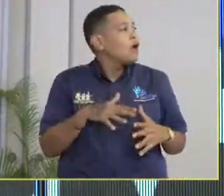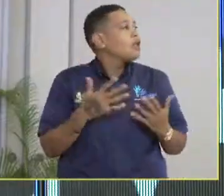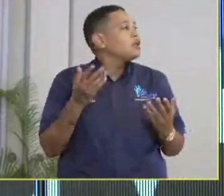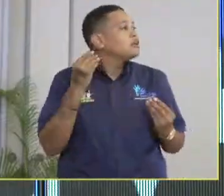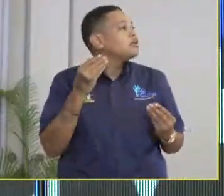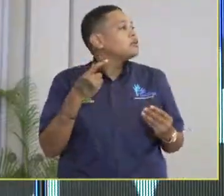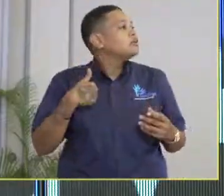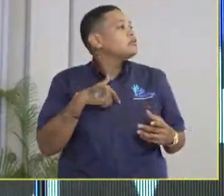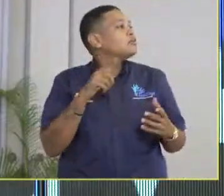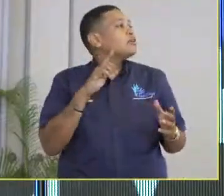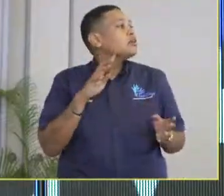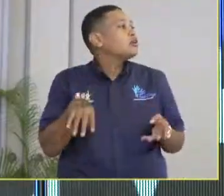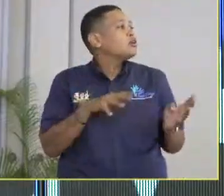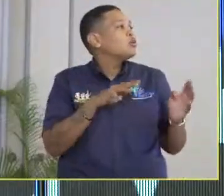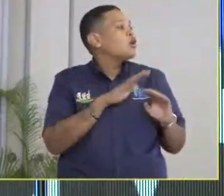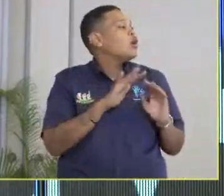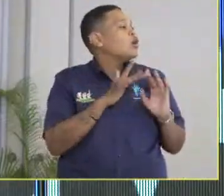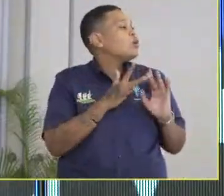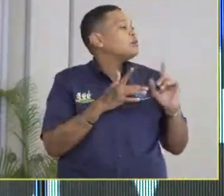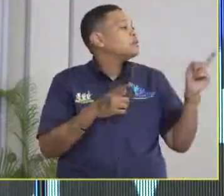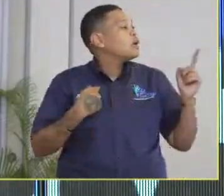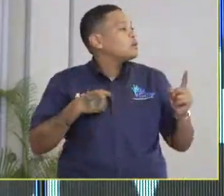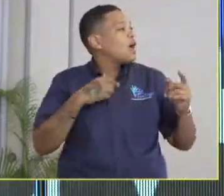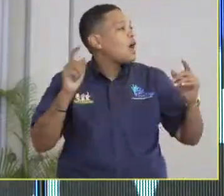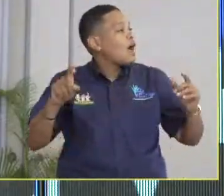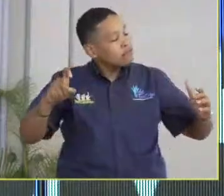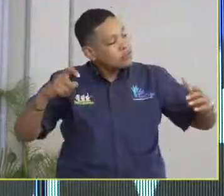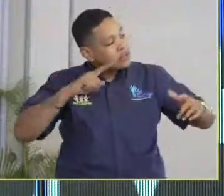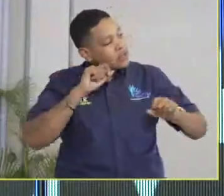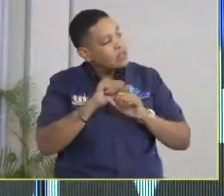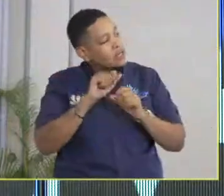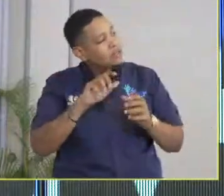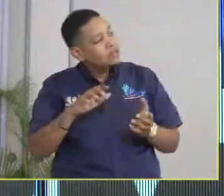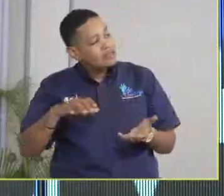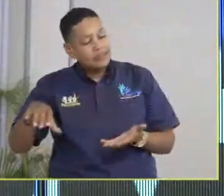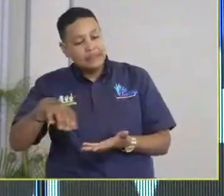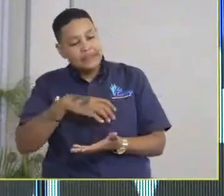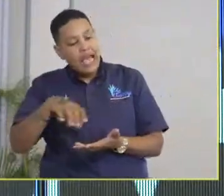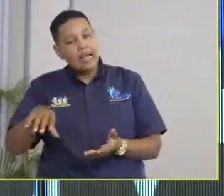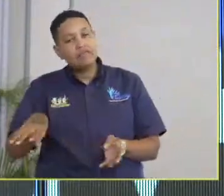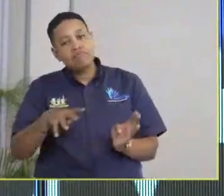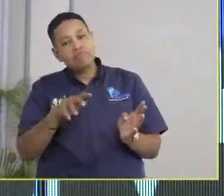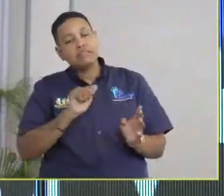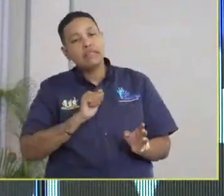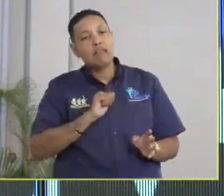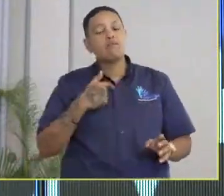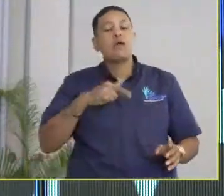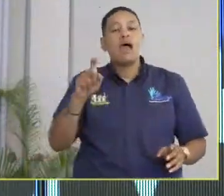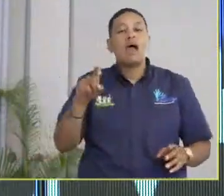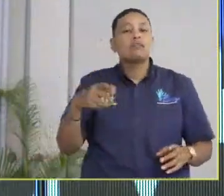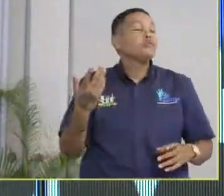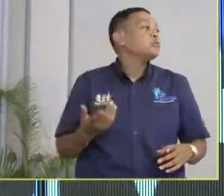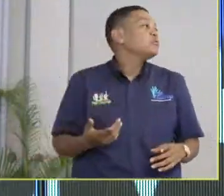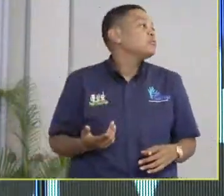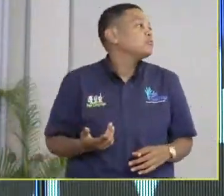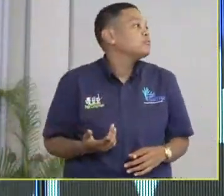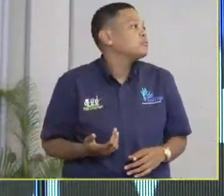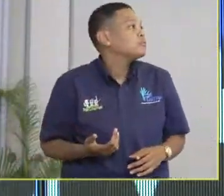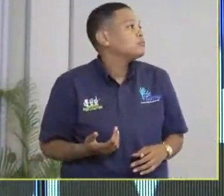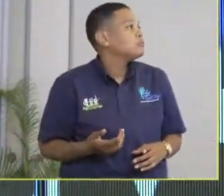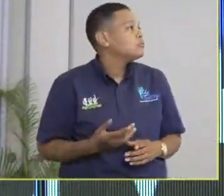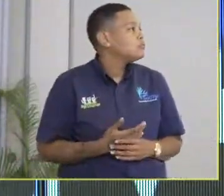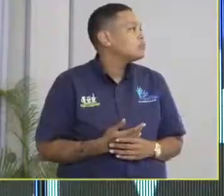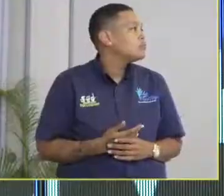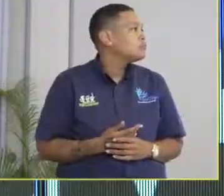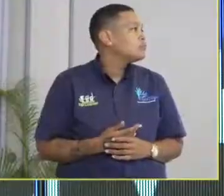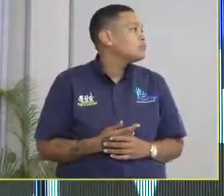data that we're loading onto the website, we have to actually scan them ourselves. We had to, Carol Ford, where